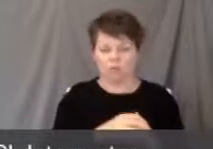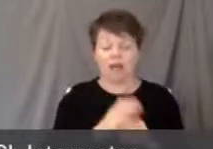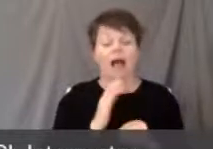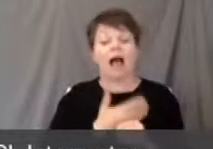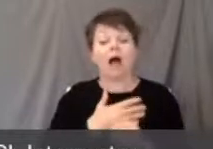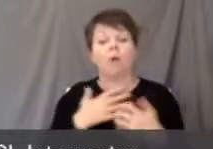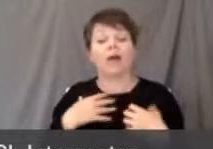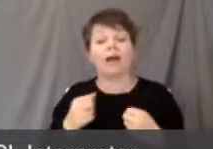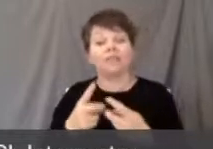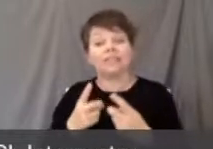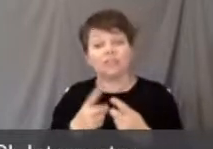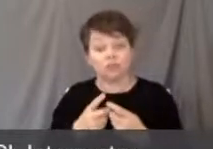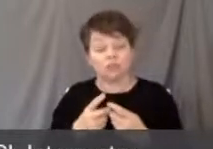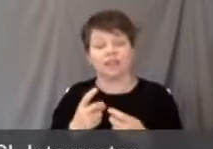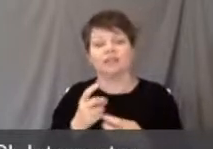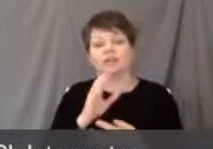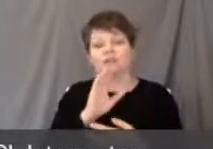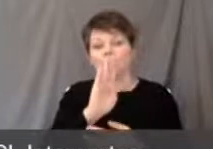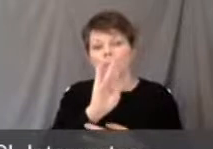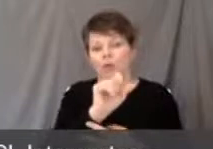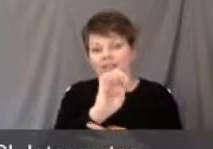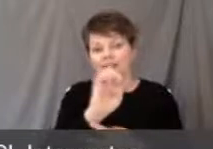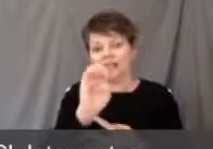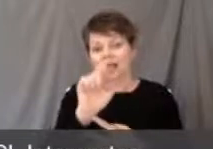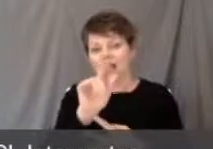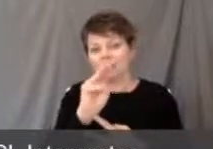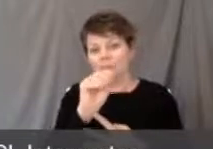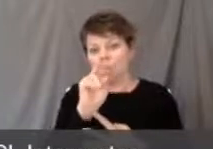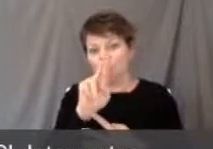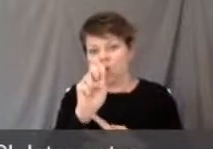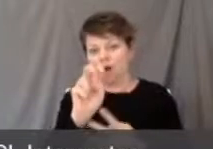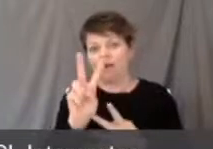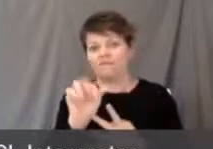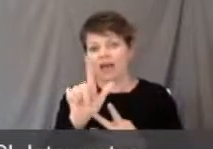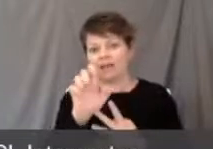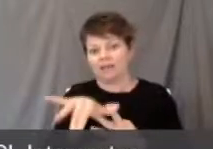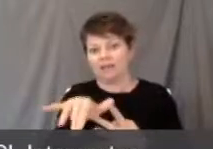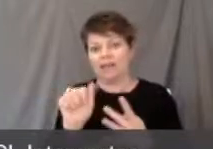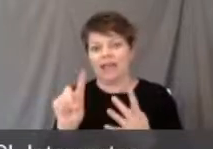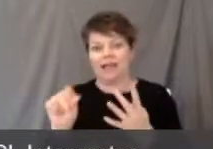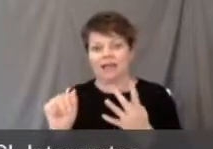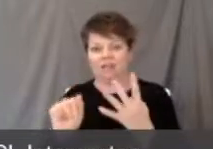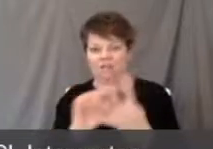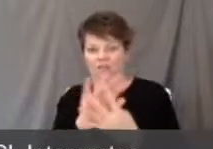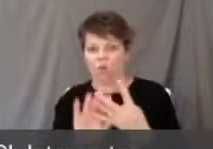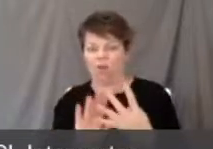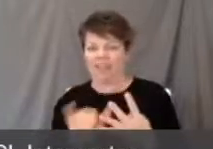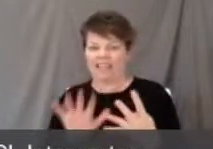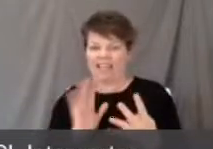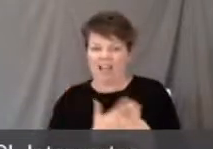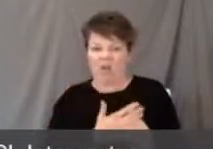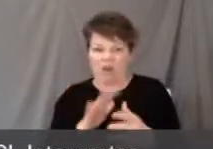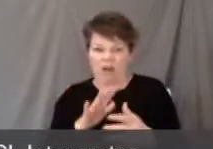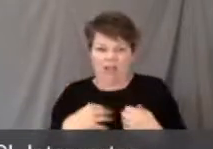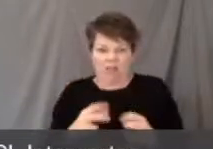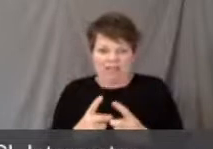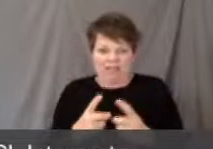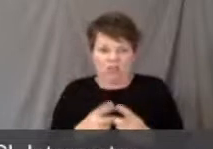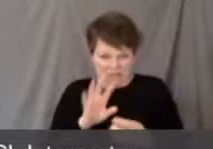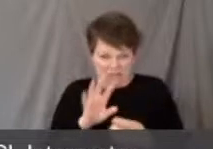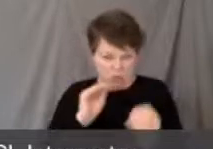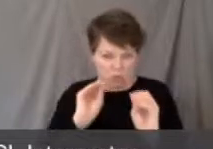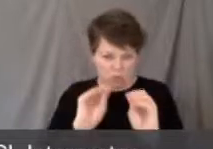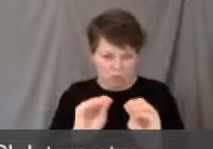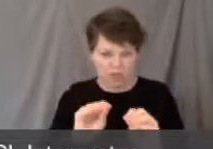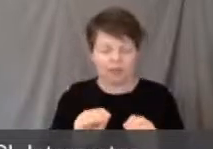is the 4 counties, Boise, Elmore Valley, and Ada, is tracking pretty closely with the national average. And then we just included the Idaho average for those